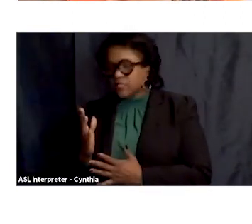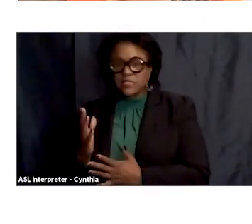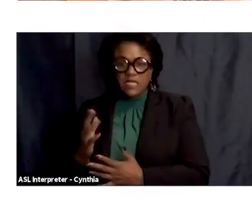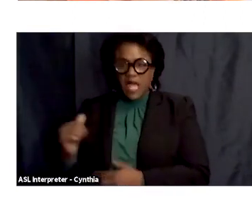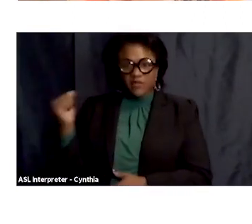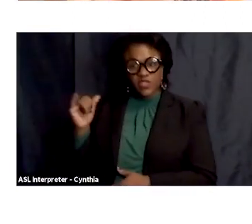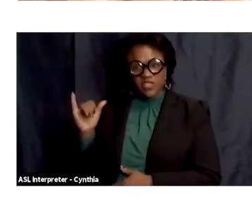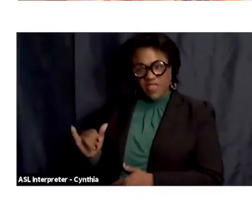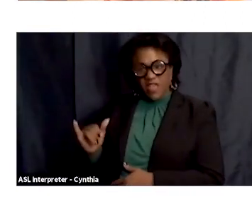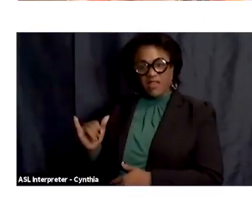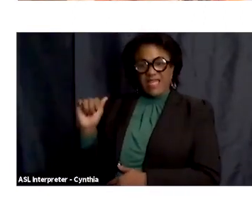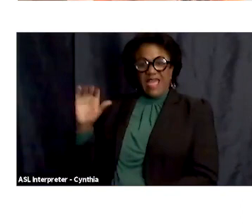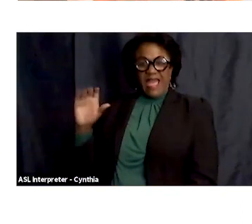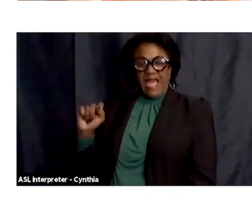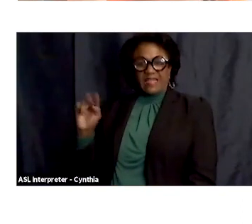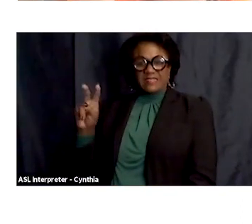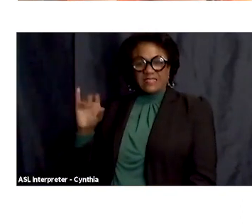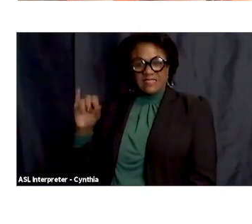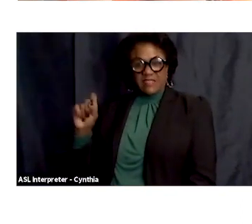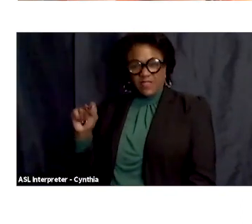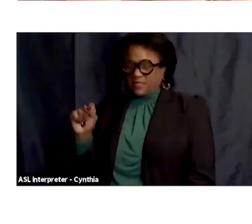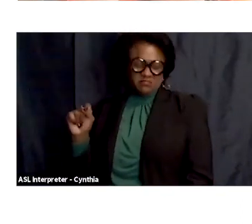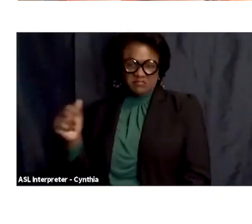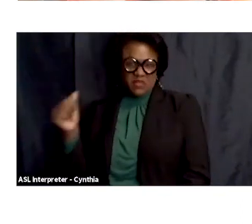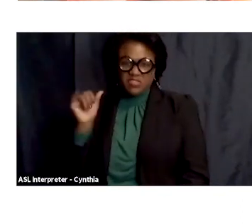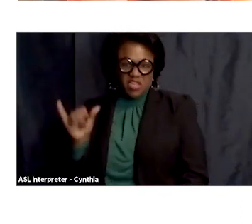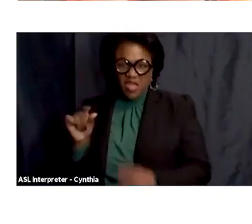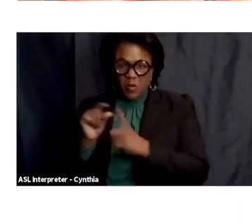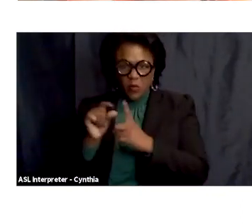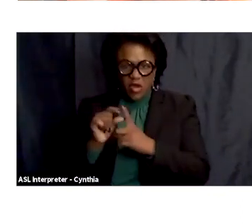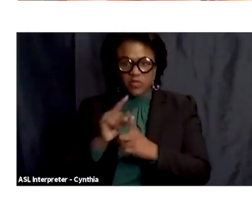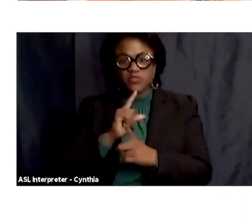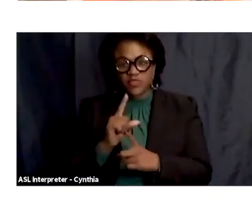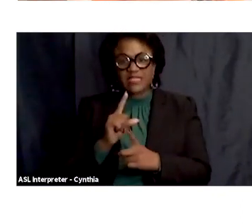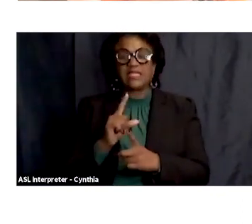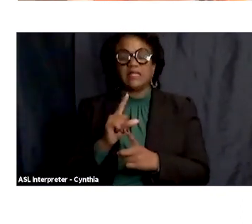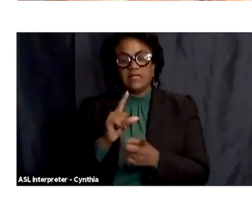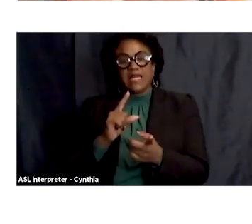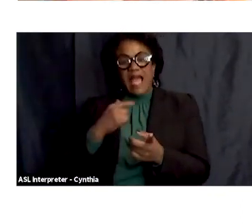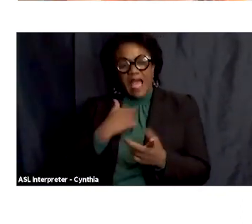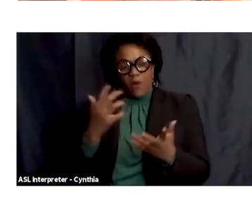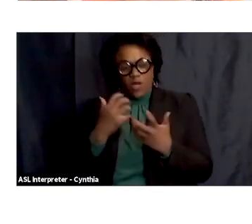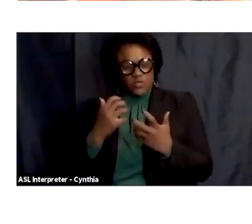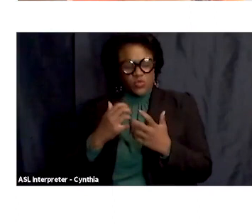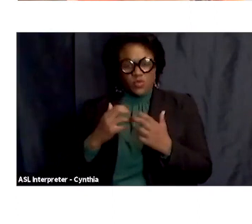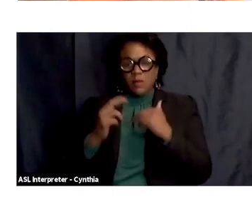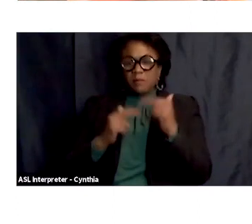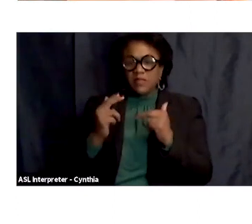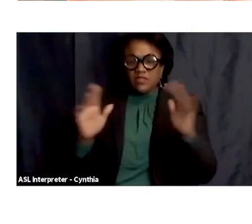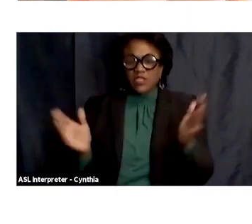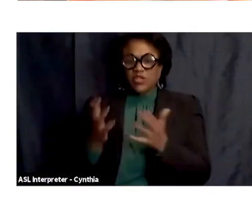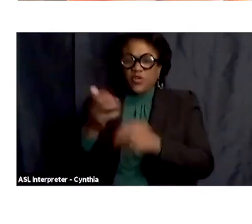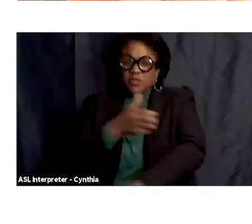term activist. I consider myself an organizer. My job is to continue to build power, to identify other people who